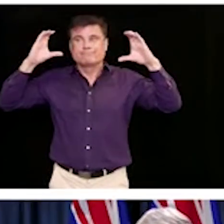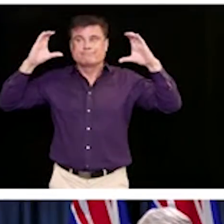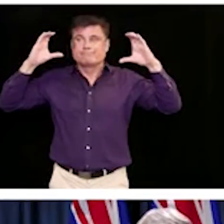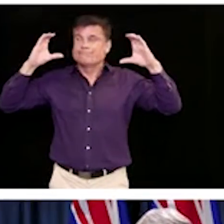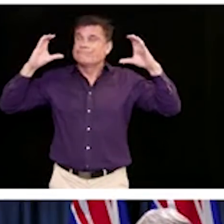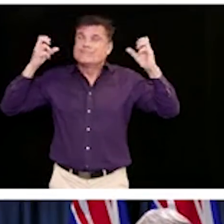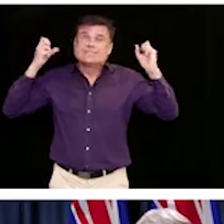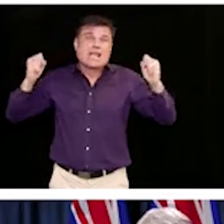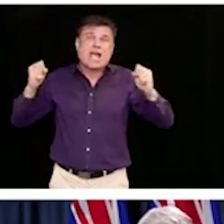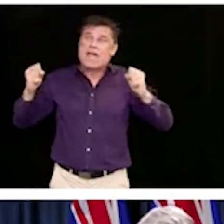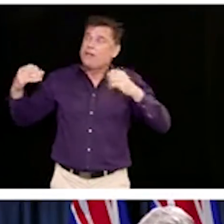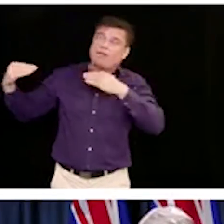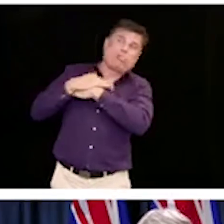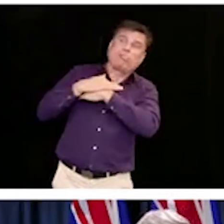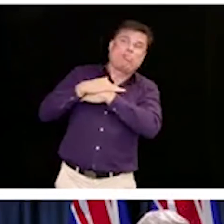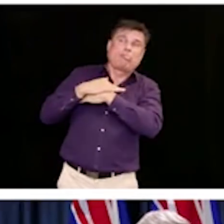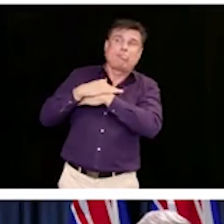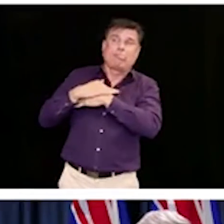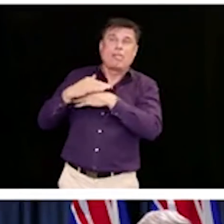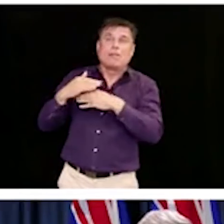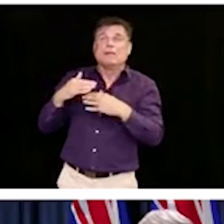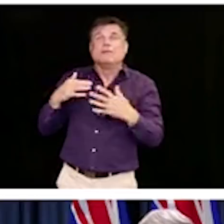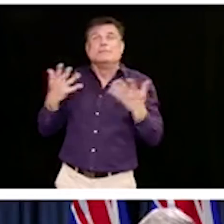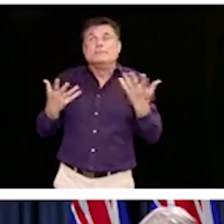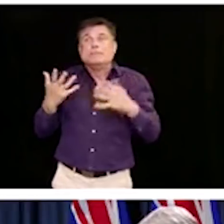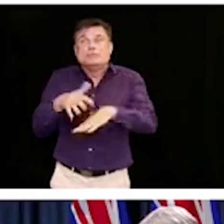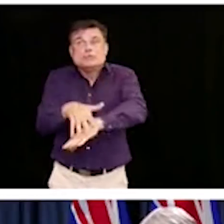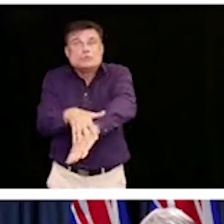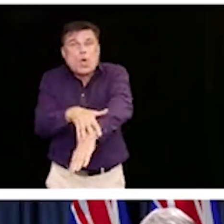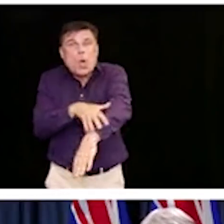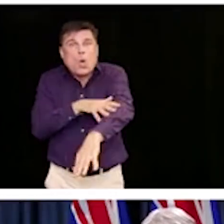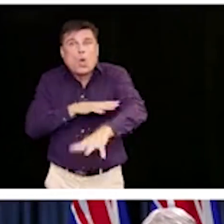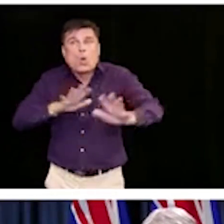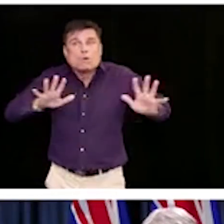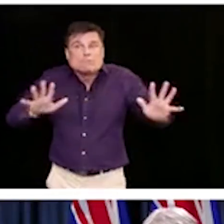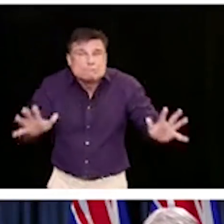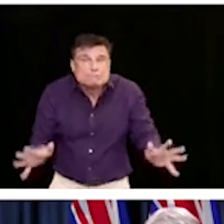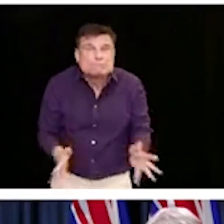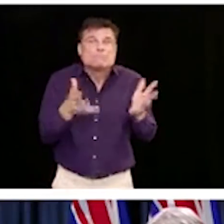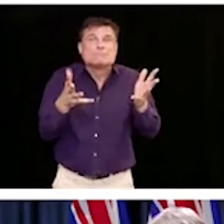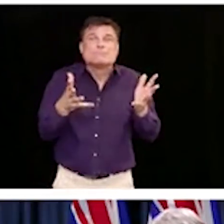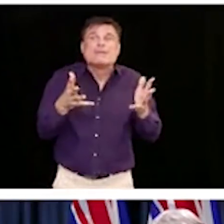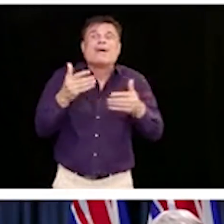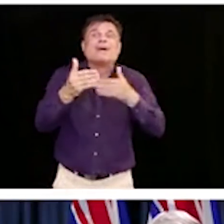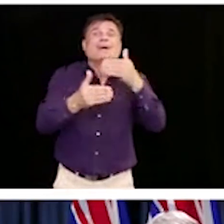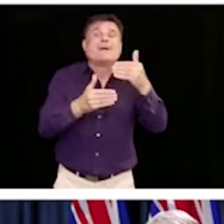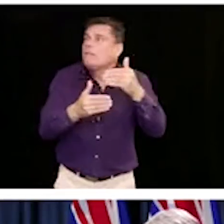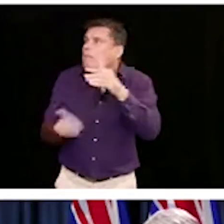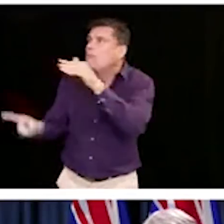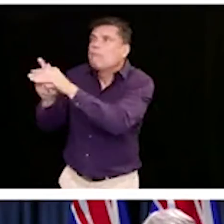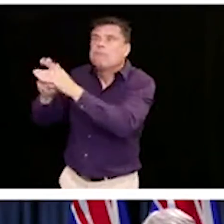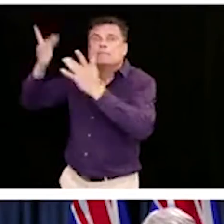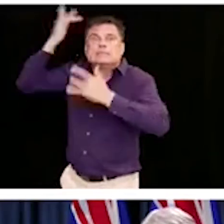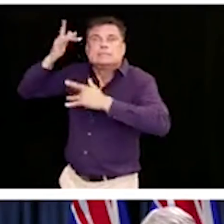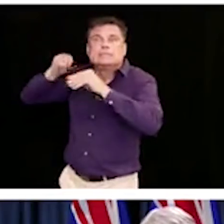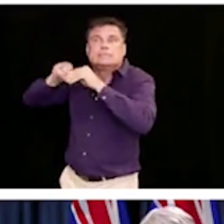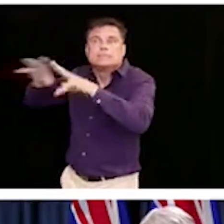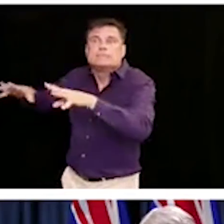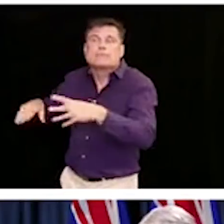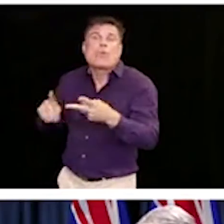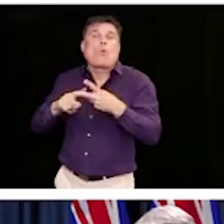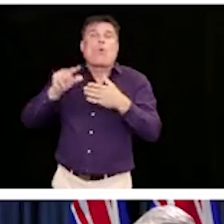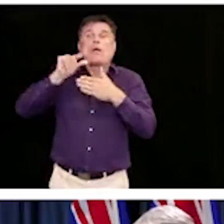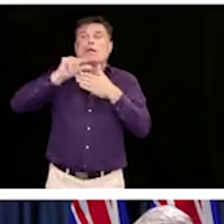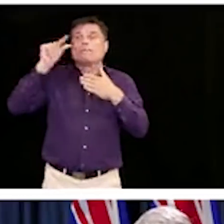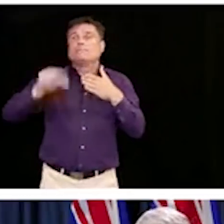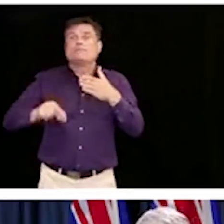plan. Slower recovery, weaker global recovery, a negative shock that could occur, Crown corporations and their positions,